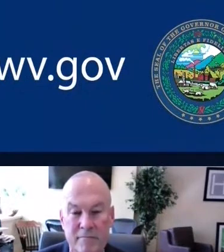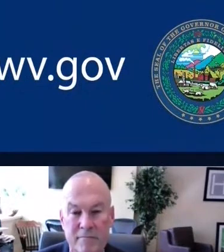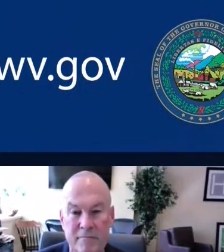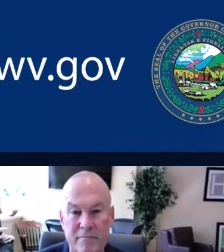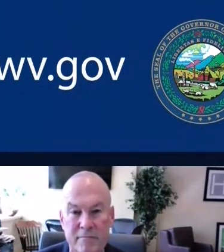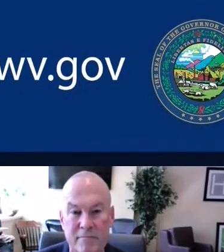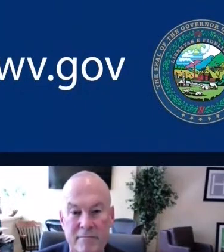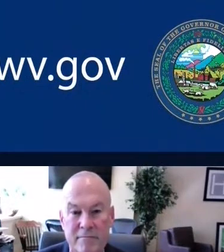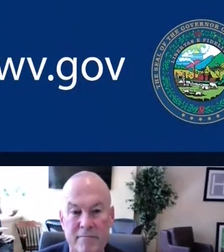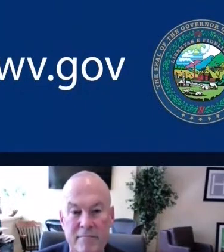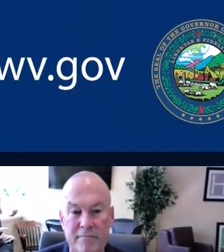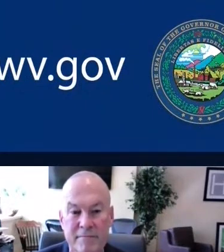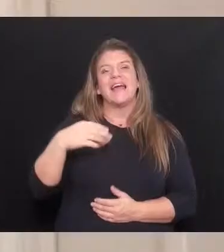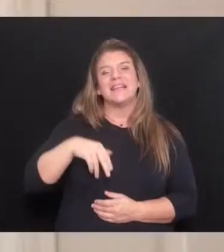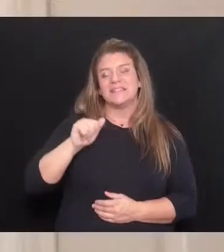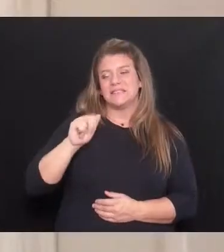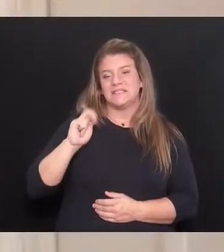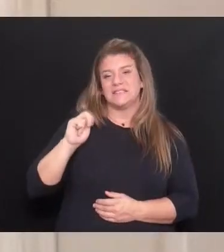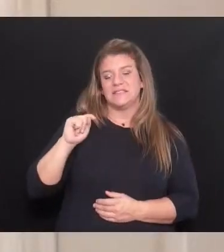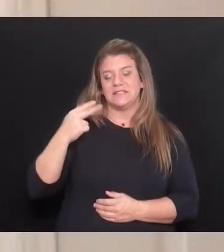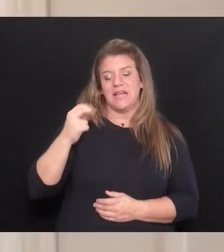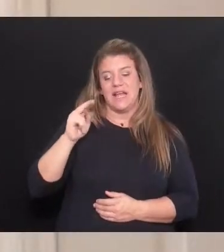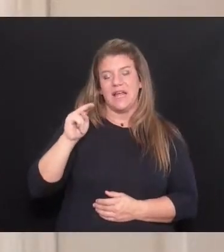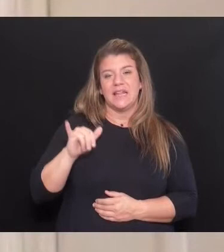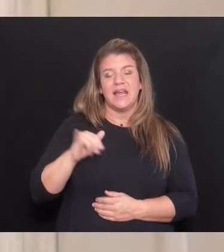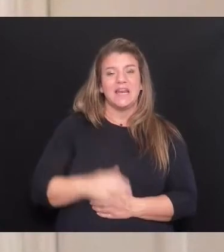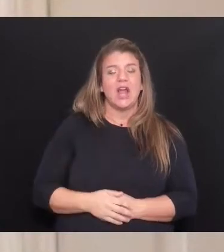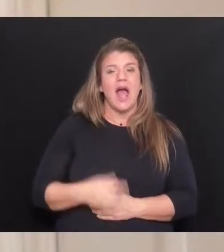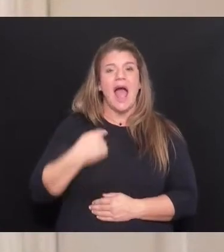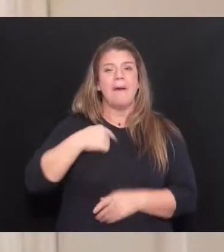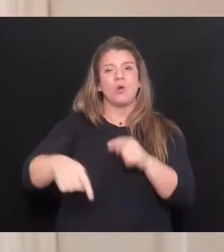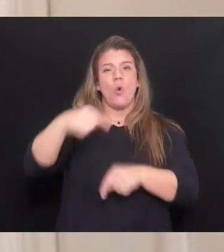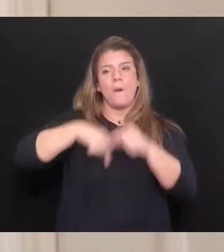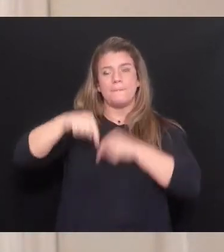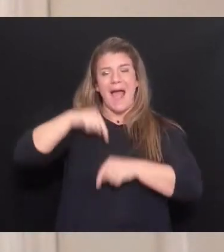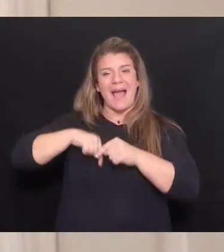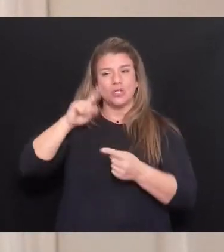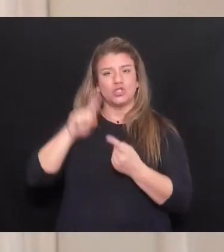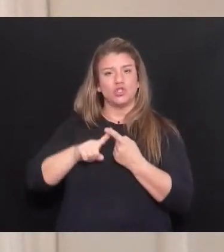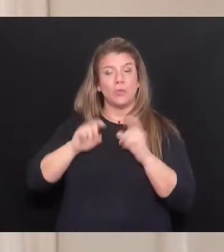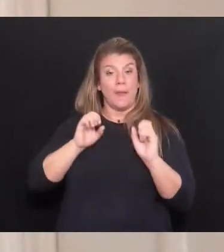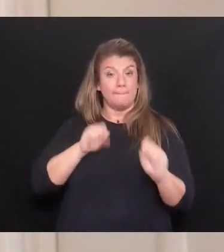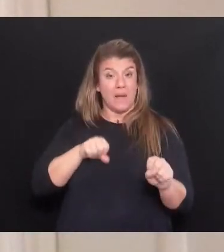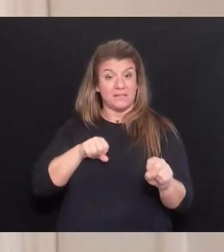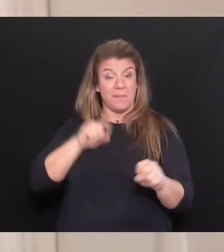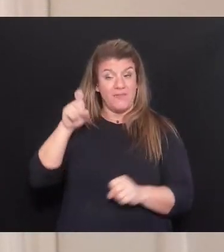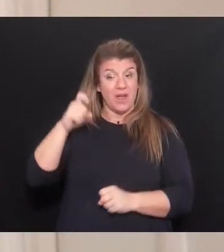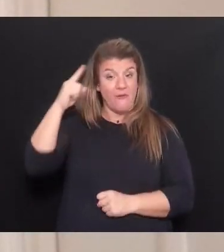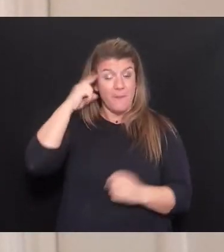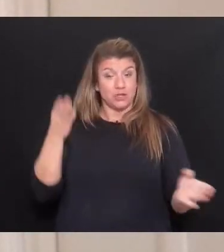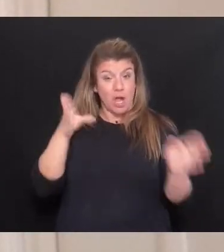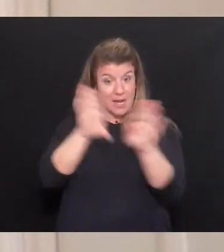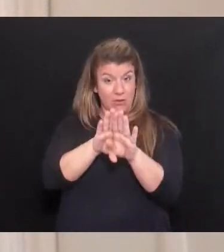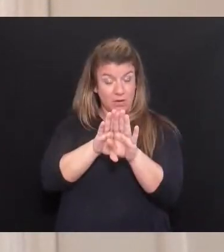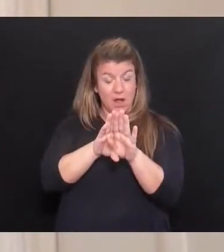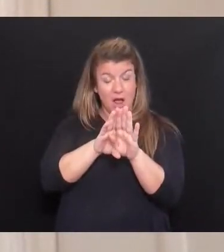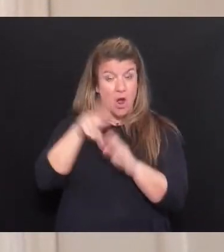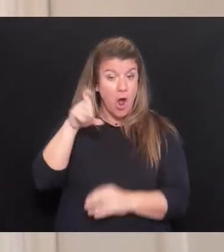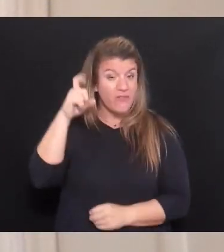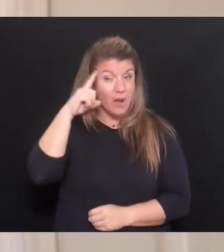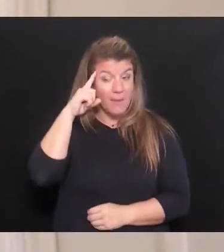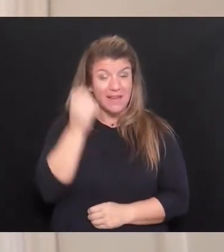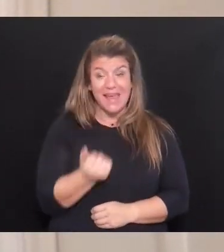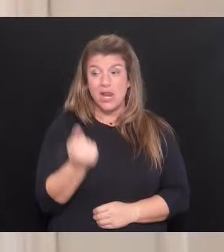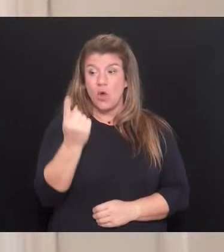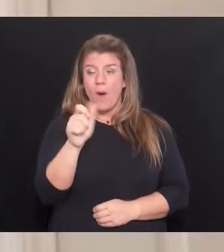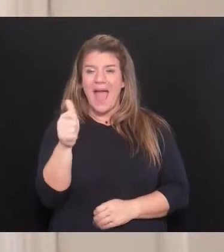Morning, everyone. Anthony Kahn with WCHS TV. Going back to the possibility of a government shutdown, Governor and anyone else,